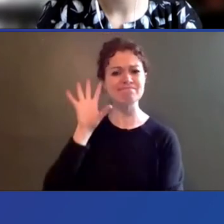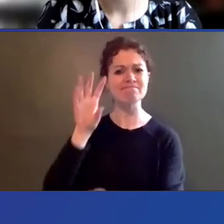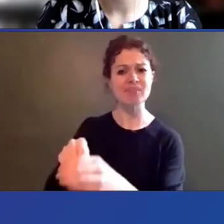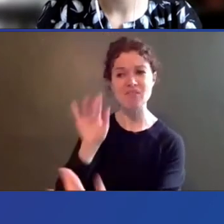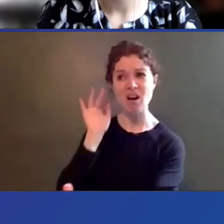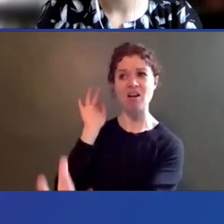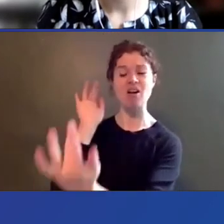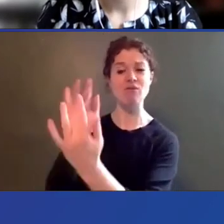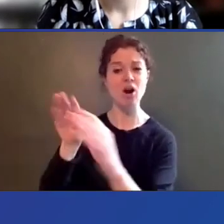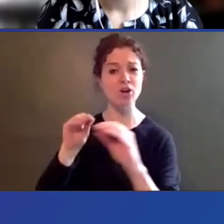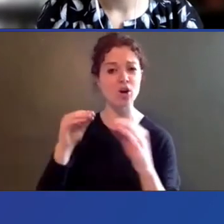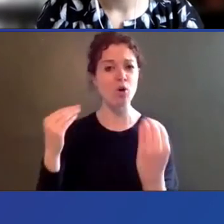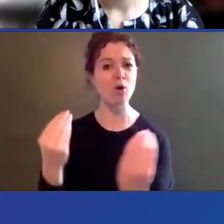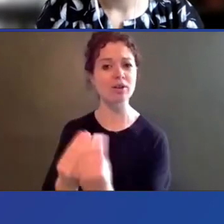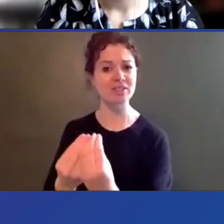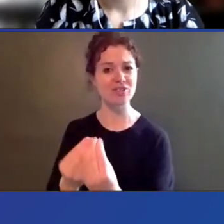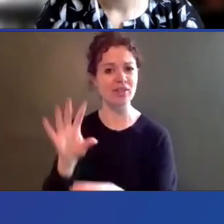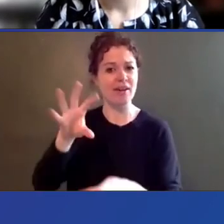this work.